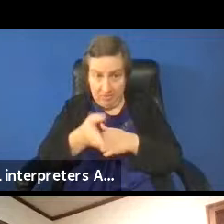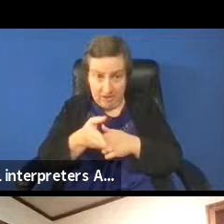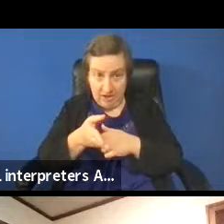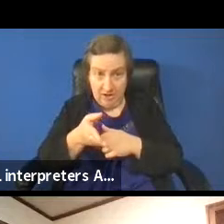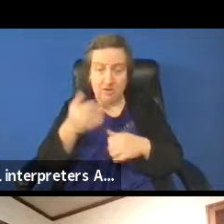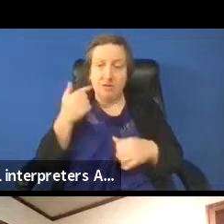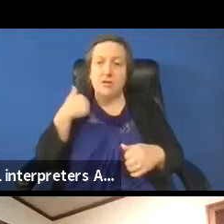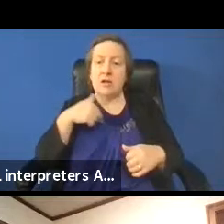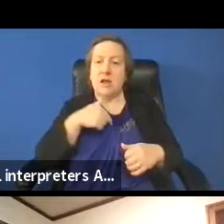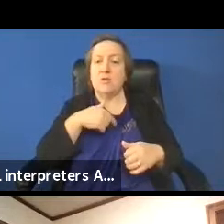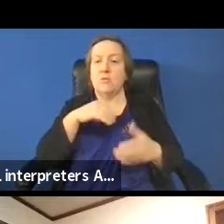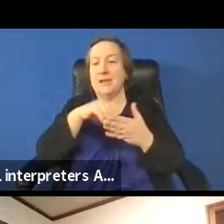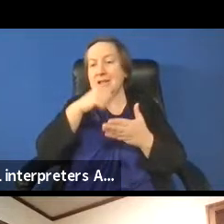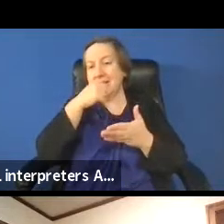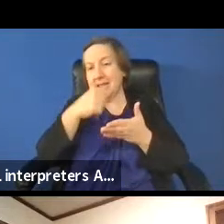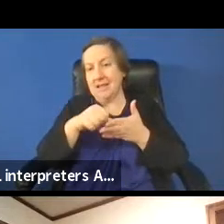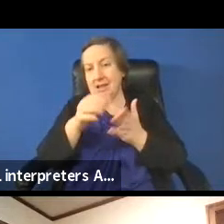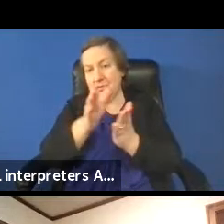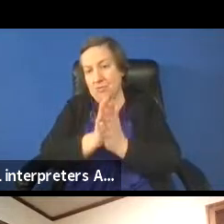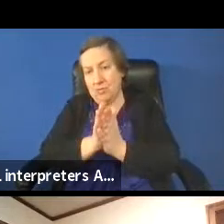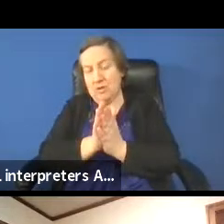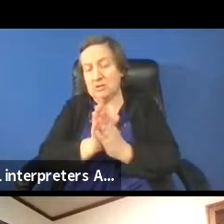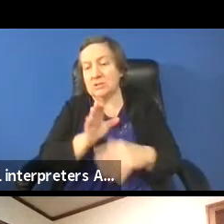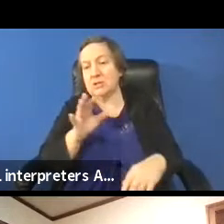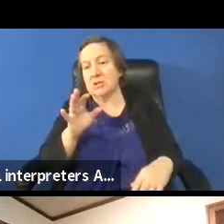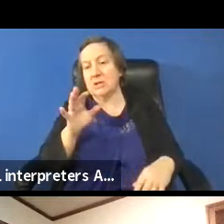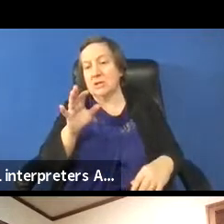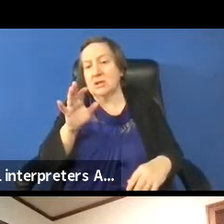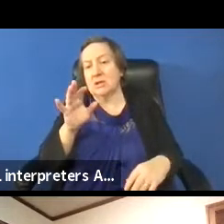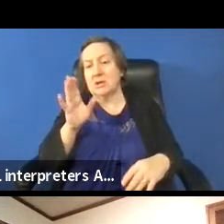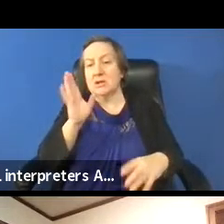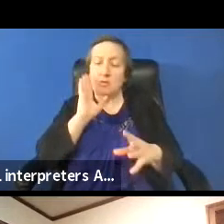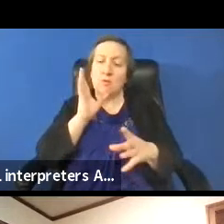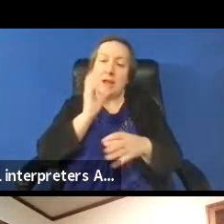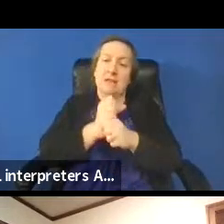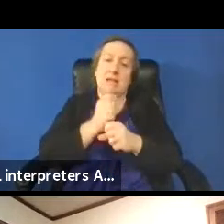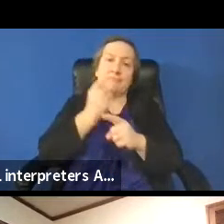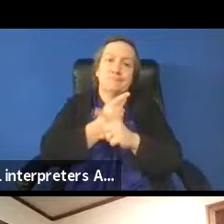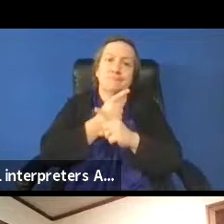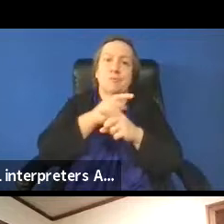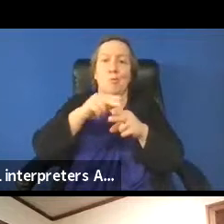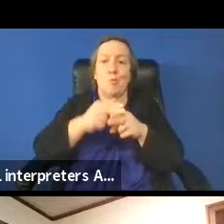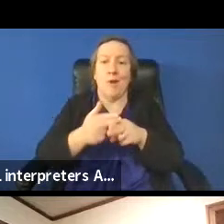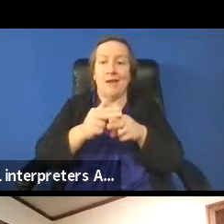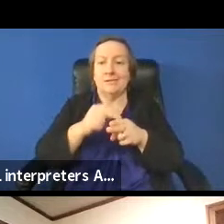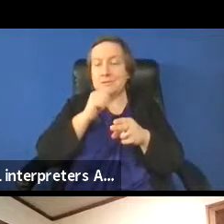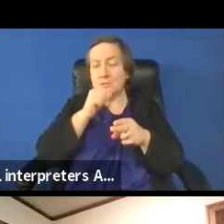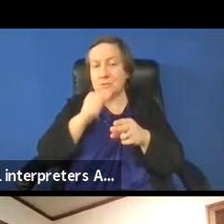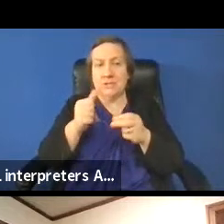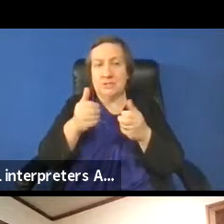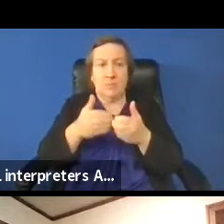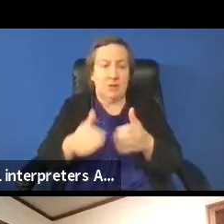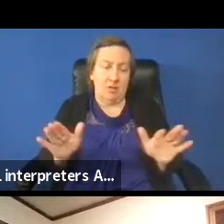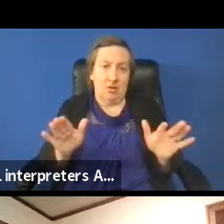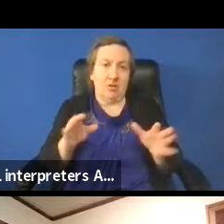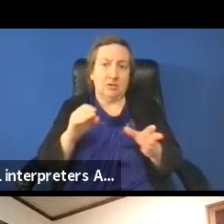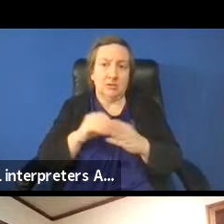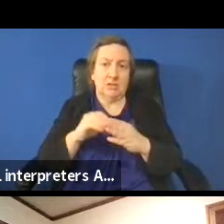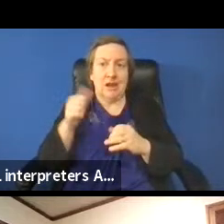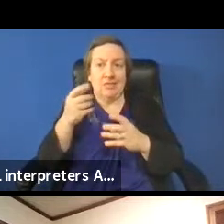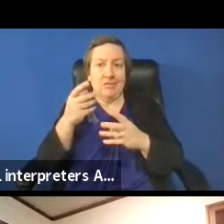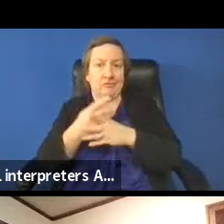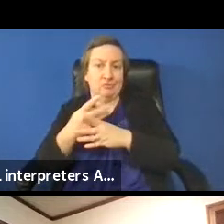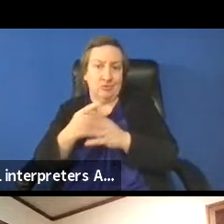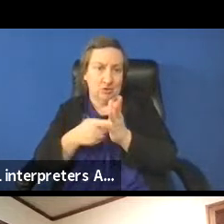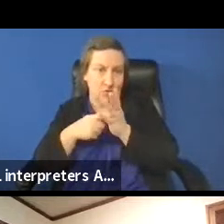we also in that letter requested that it receive the proper weighting so that it doesn't get lost amongst other screening